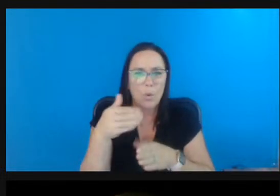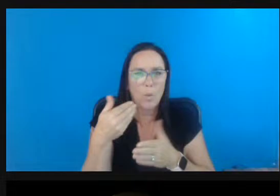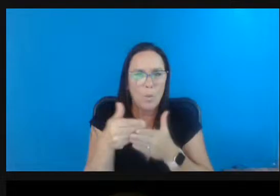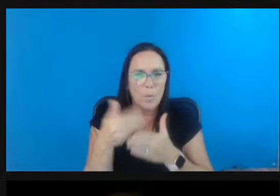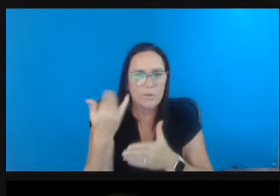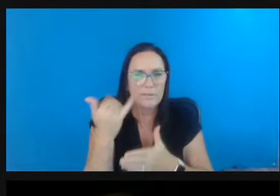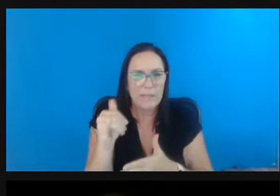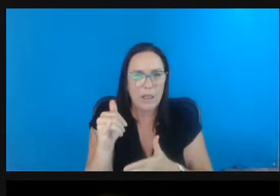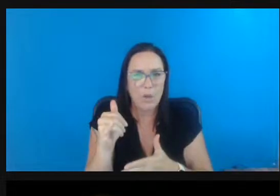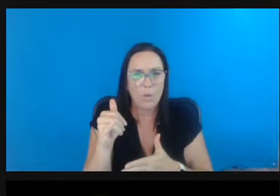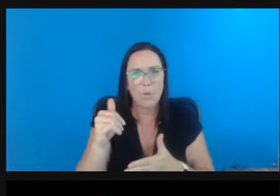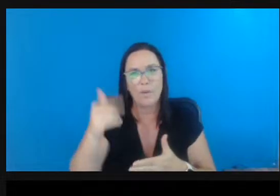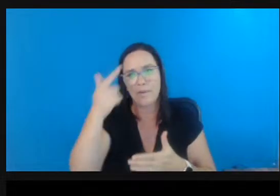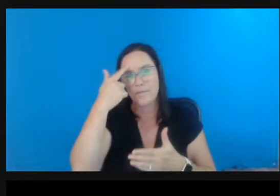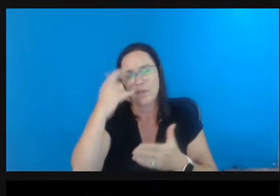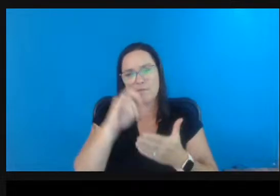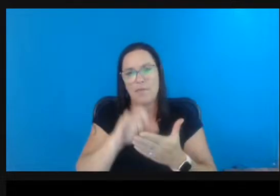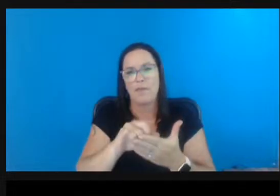because of that